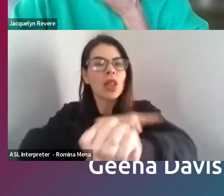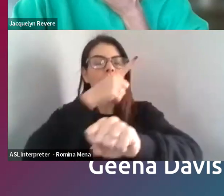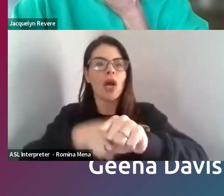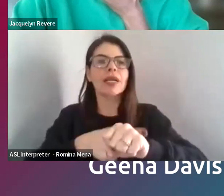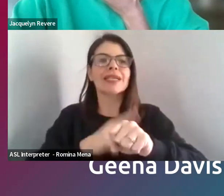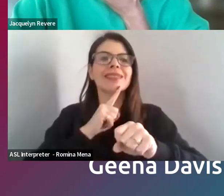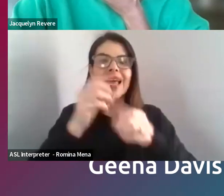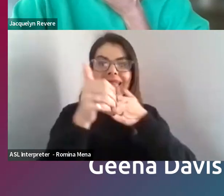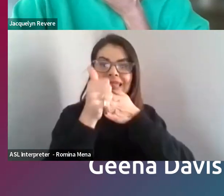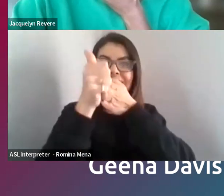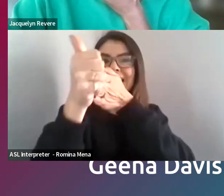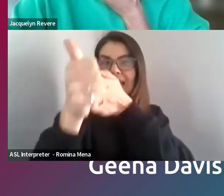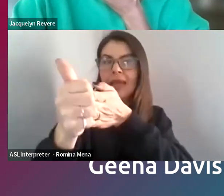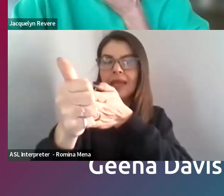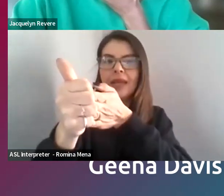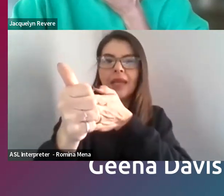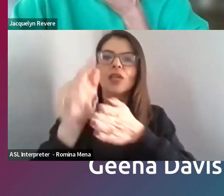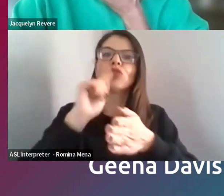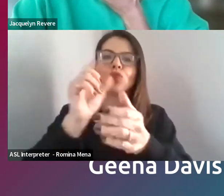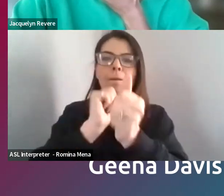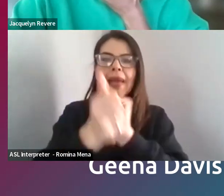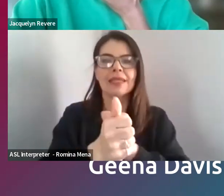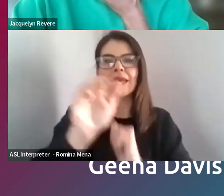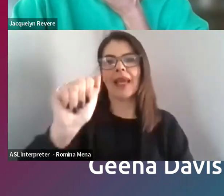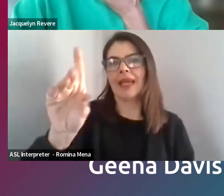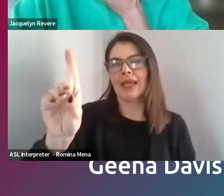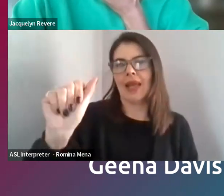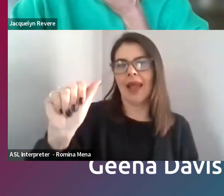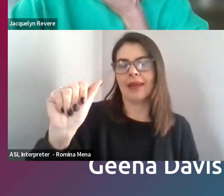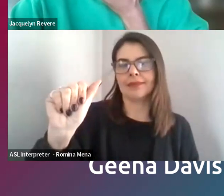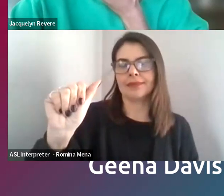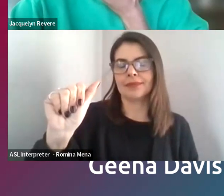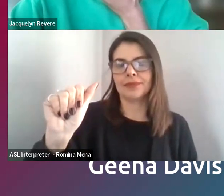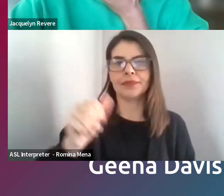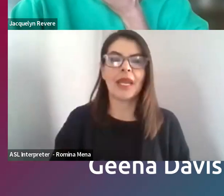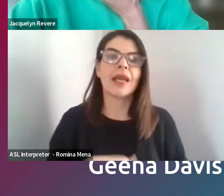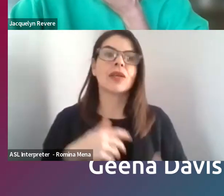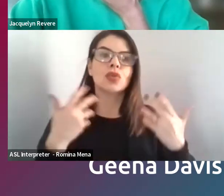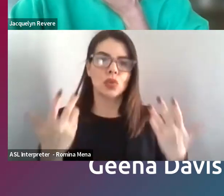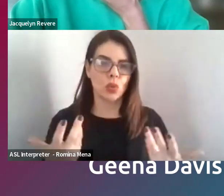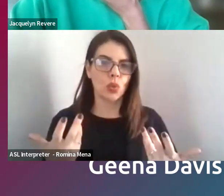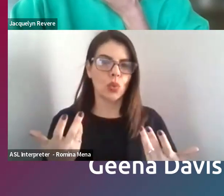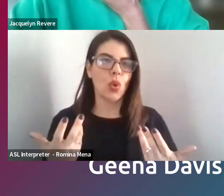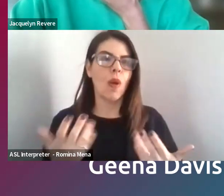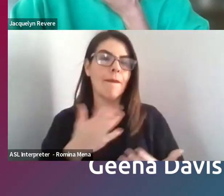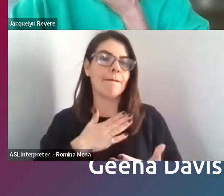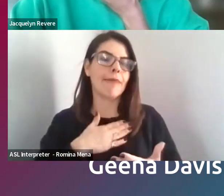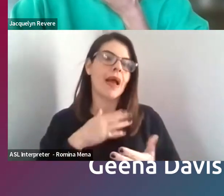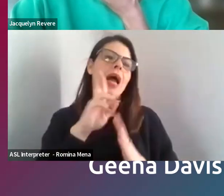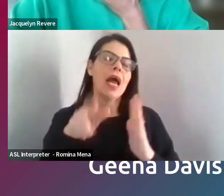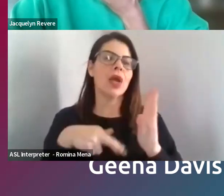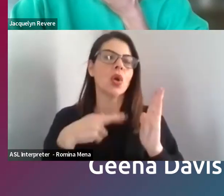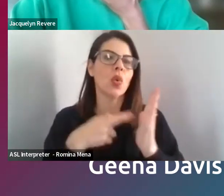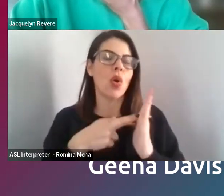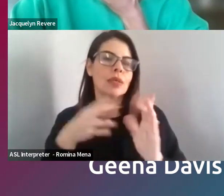then led to the passage of the Americans with Disabilities Act. And so my role as impact